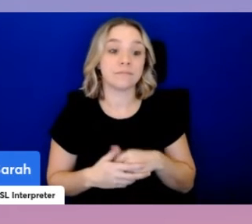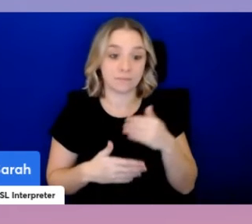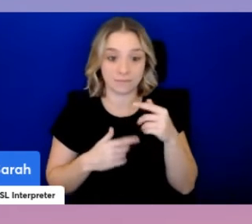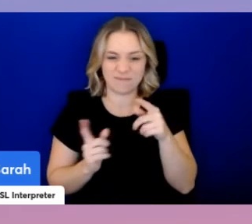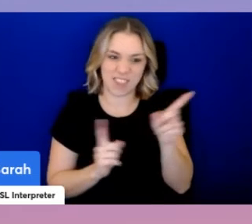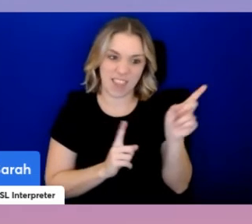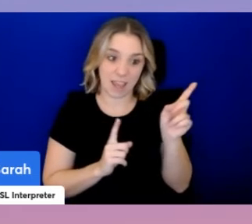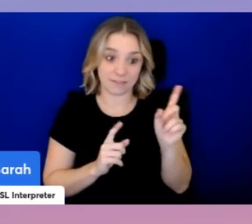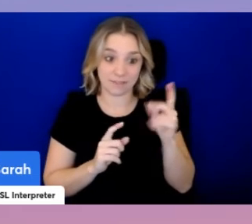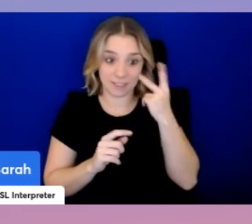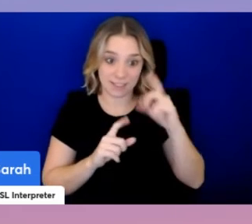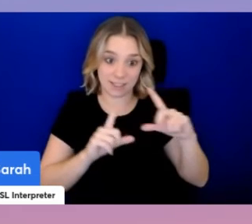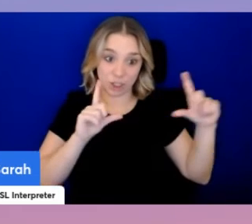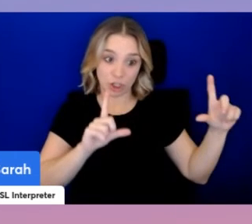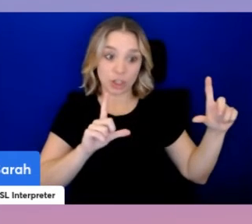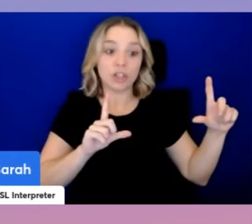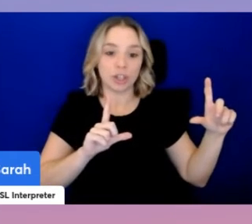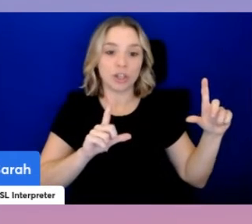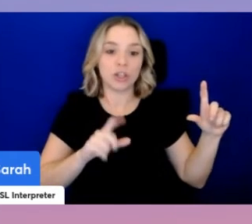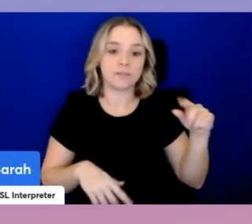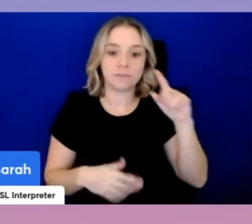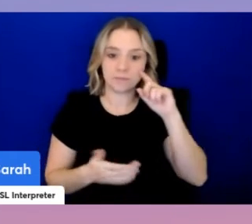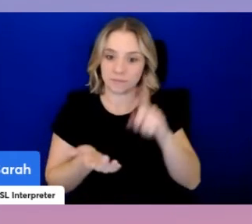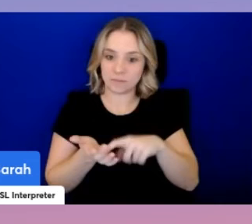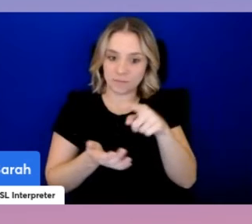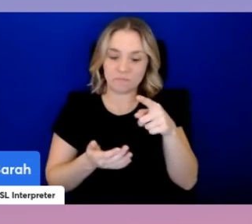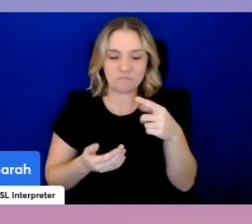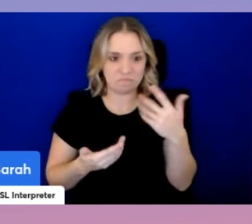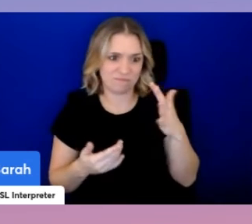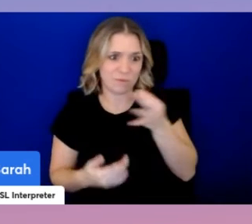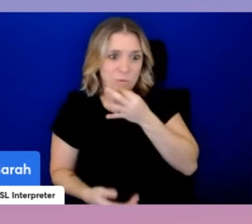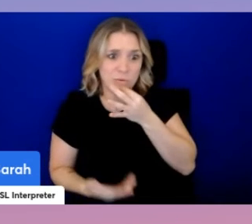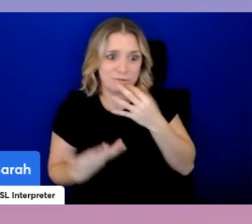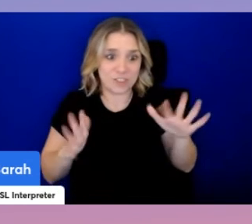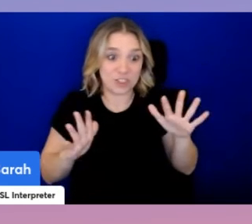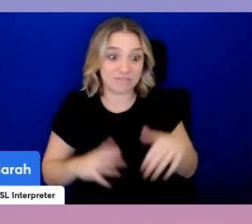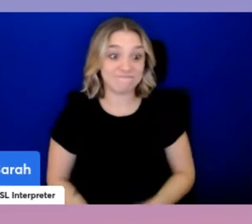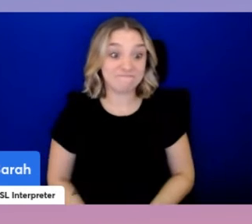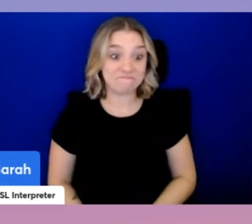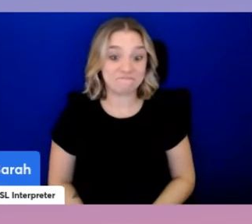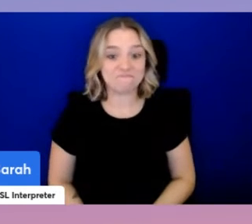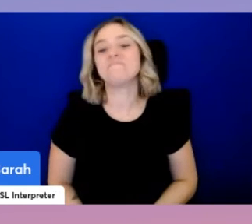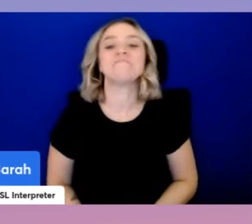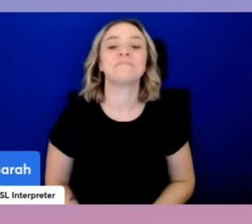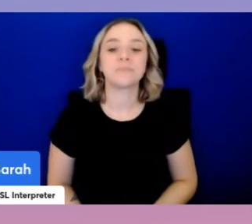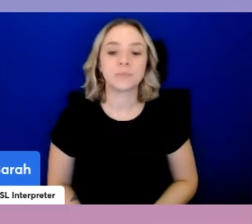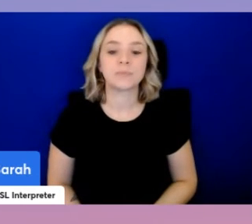here, we can see that's pretty much done.